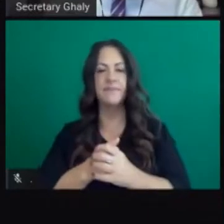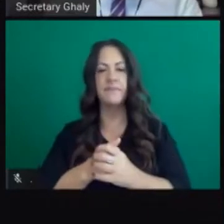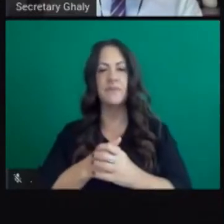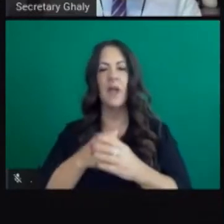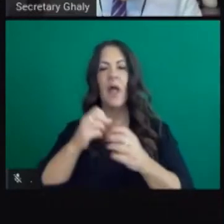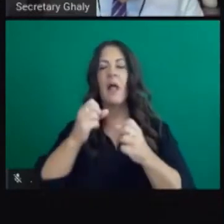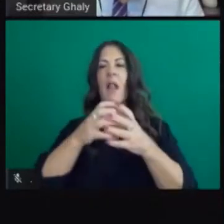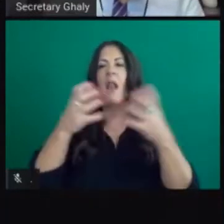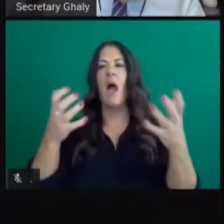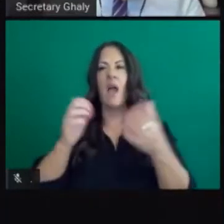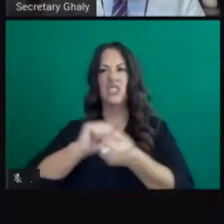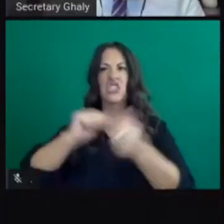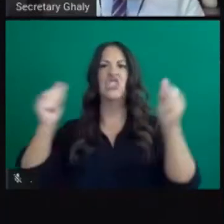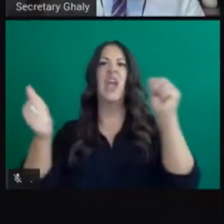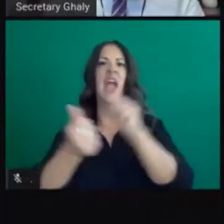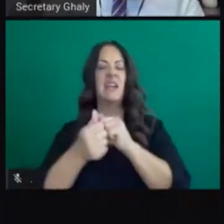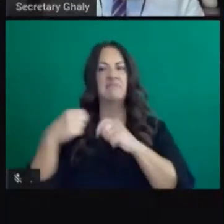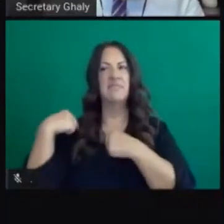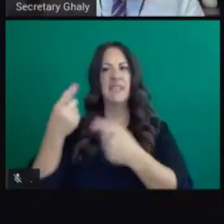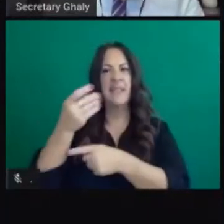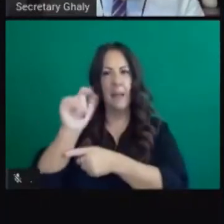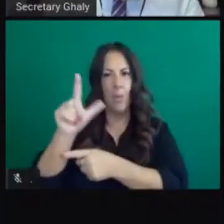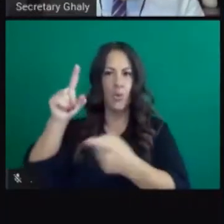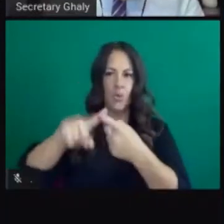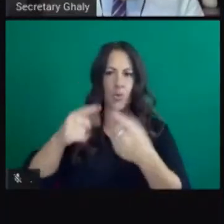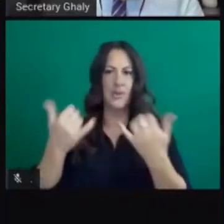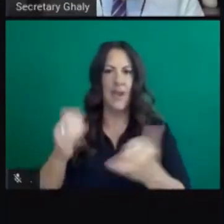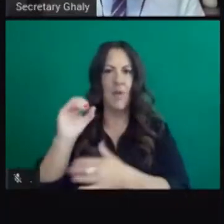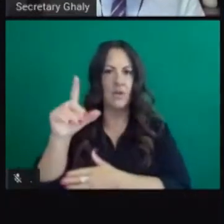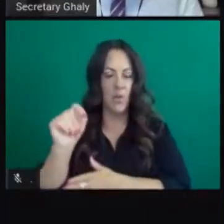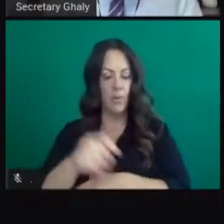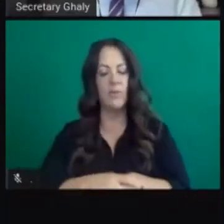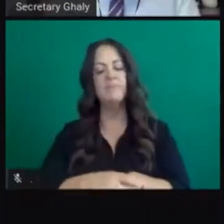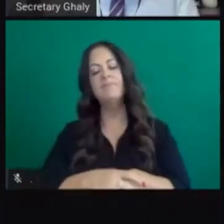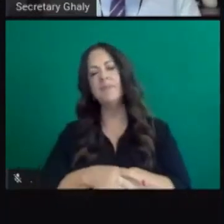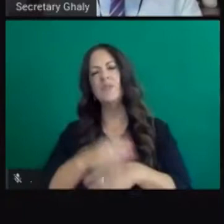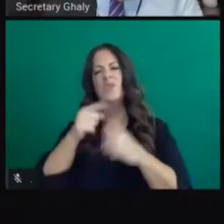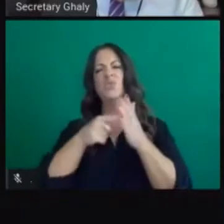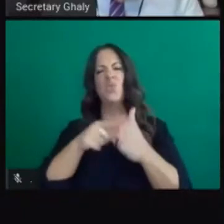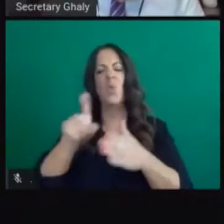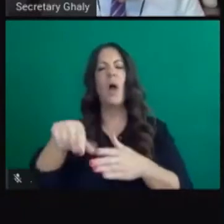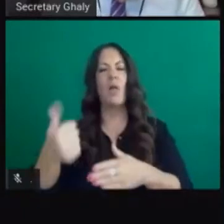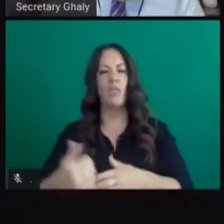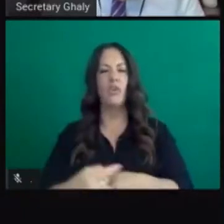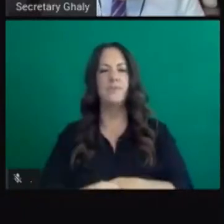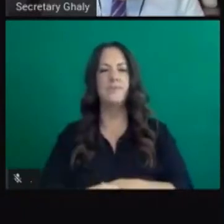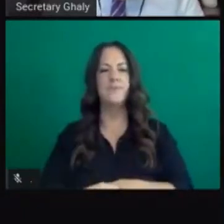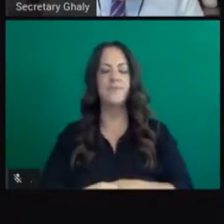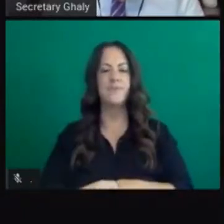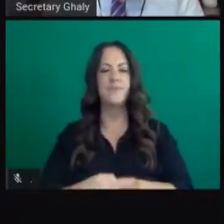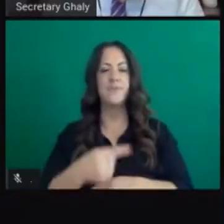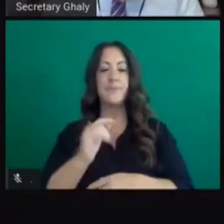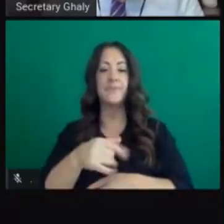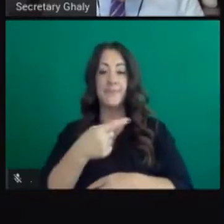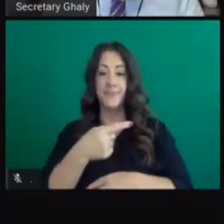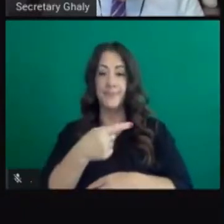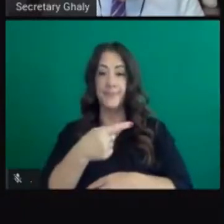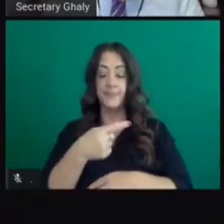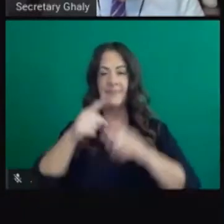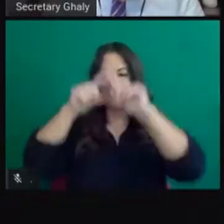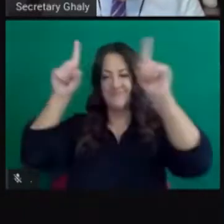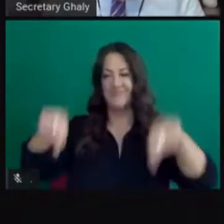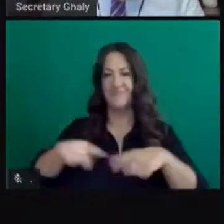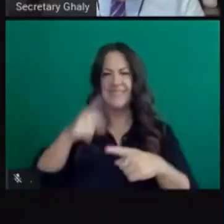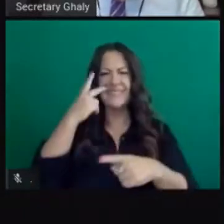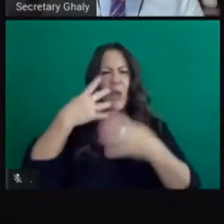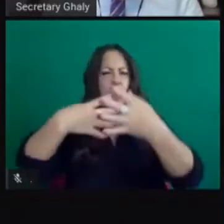October, and I want to walk you through some of the specifics. This graph shows the gray shaded